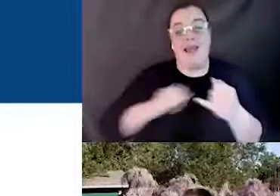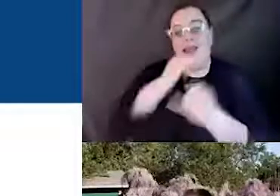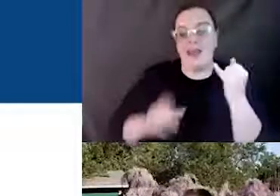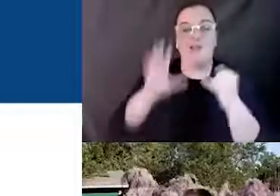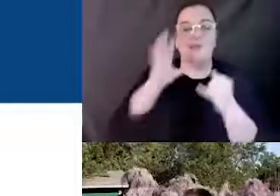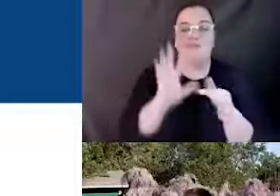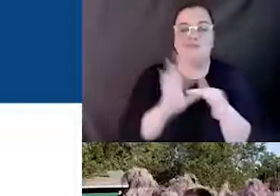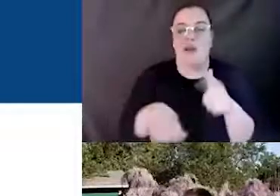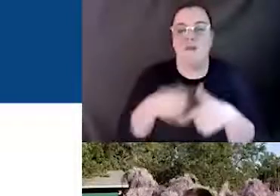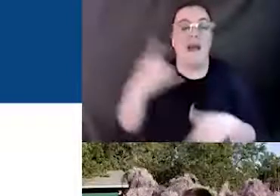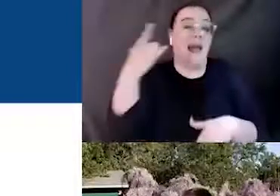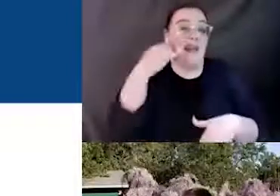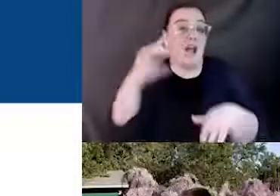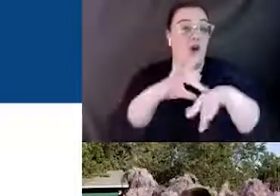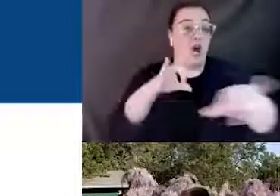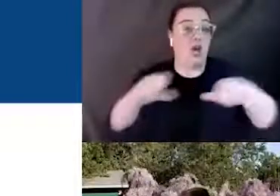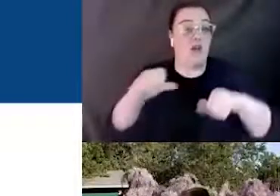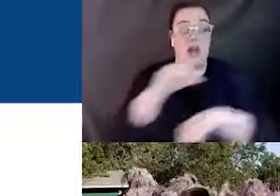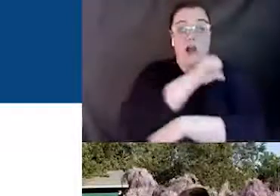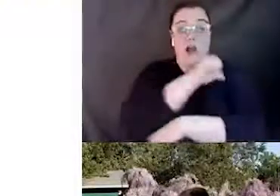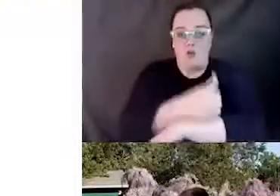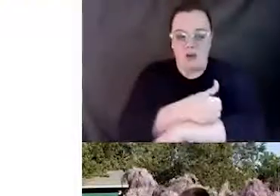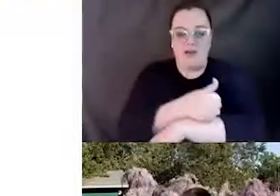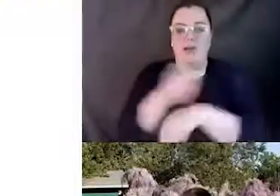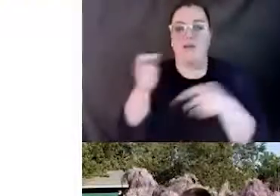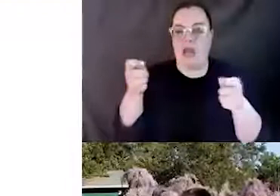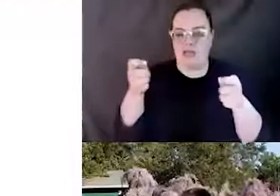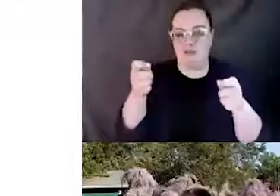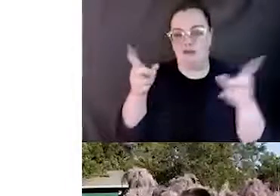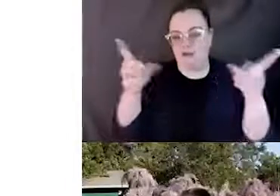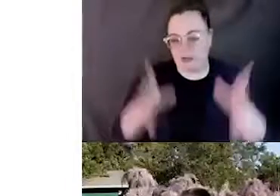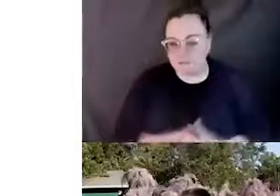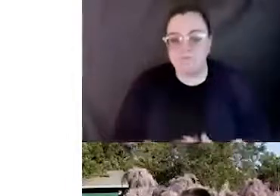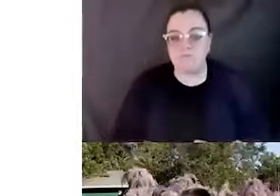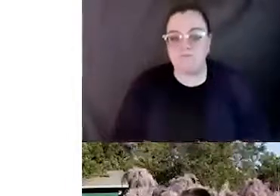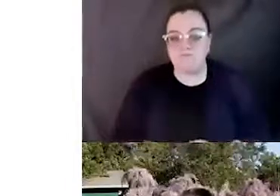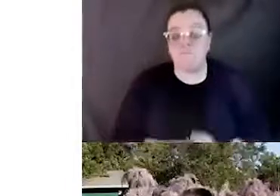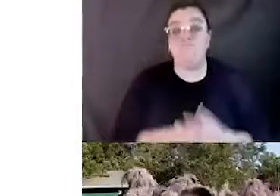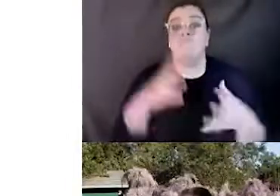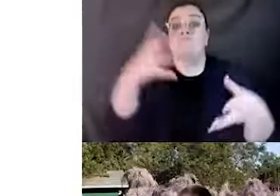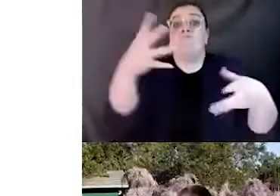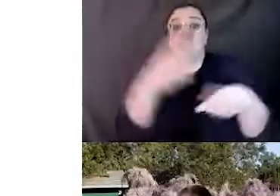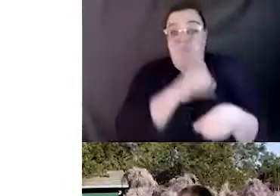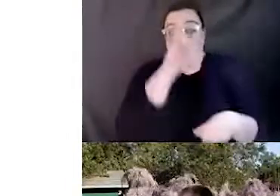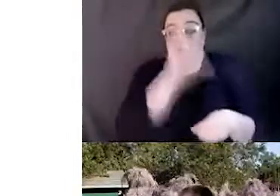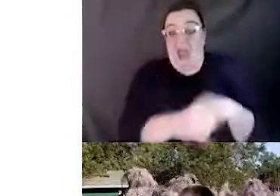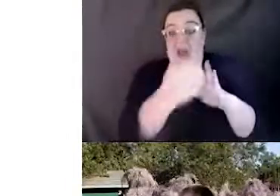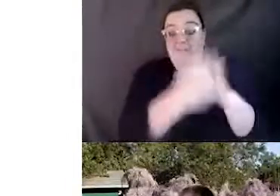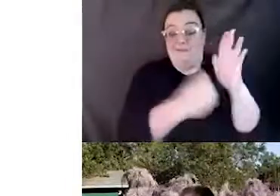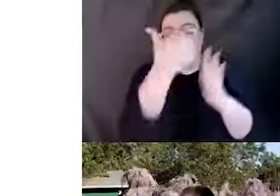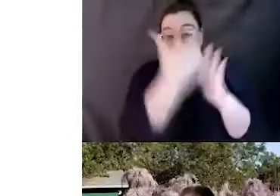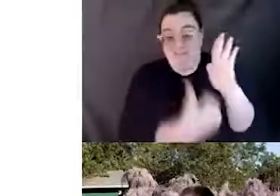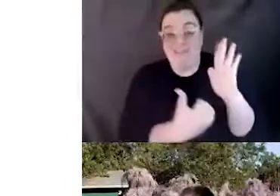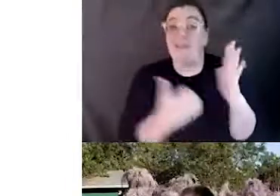Authority Mitigation Director, and we'll get some updates from them. So we are here today to